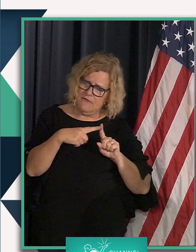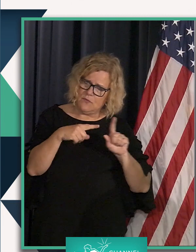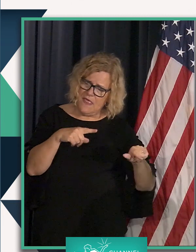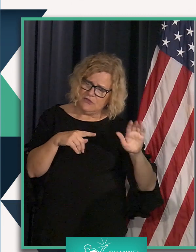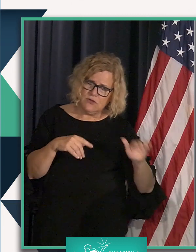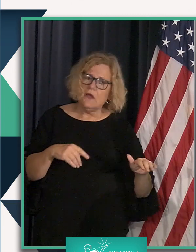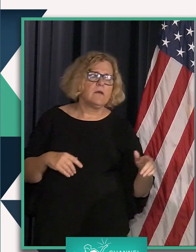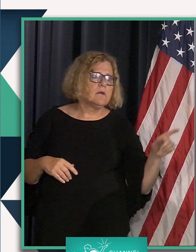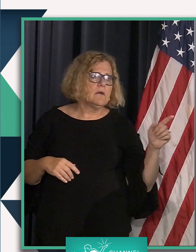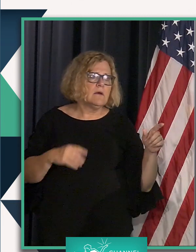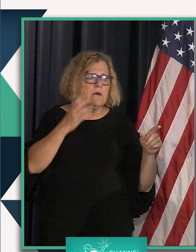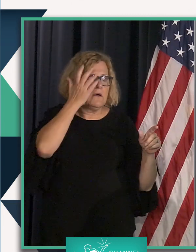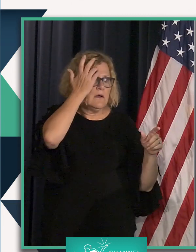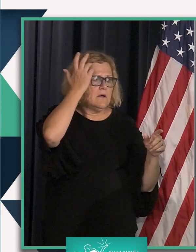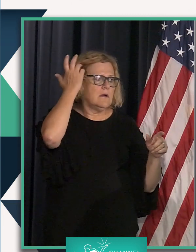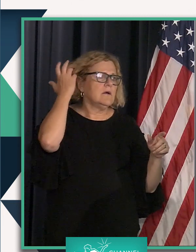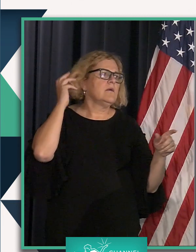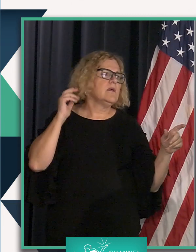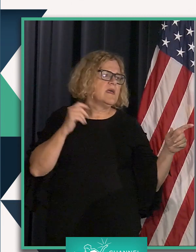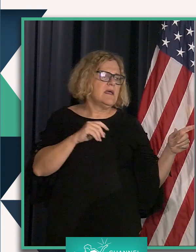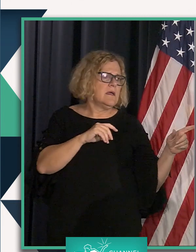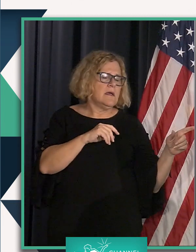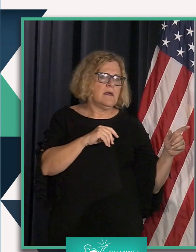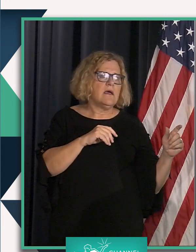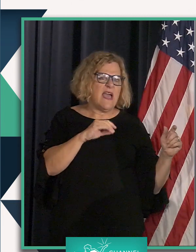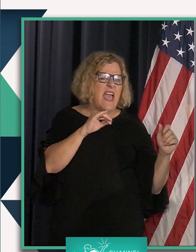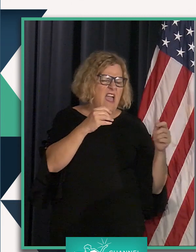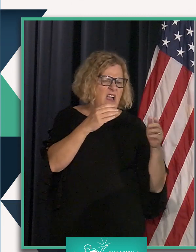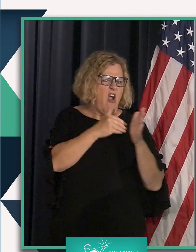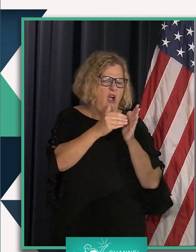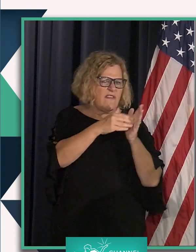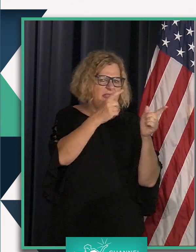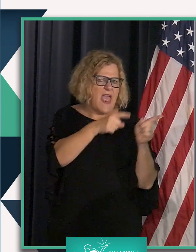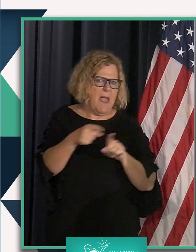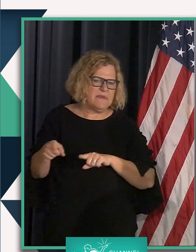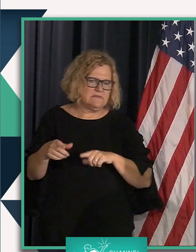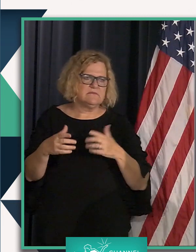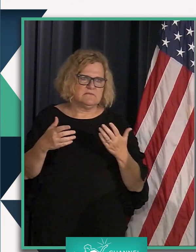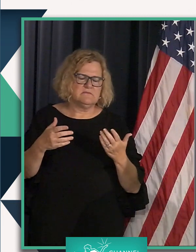child, No, to this person? that's not uncommon to have,